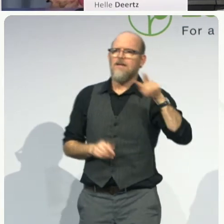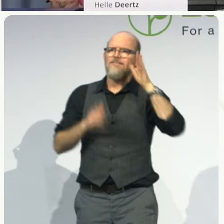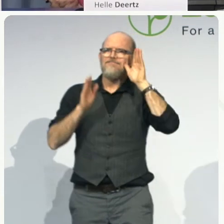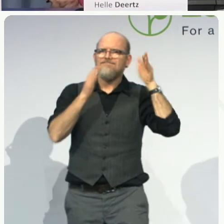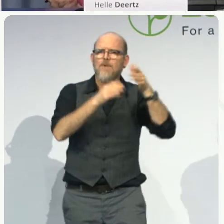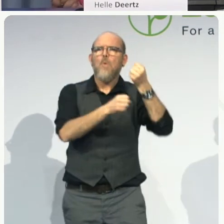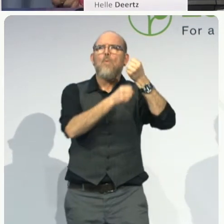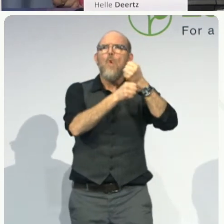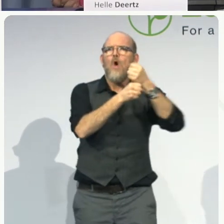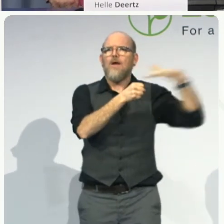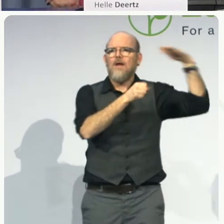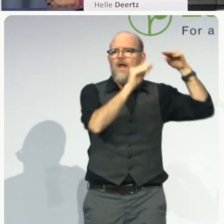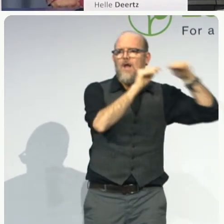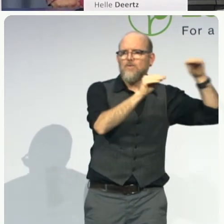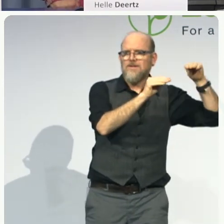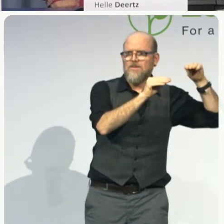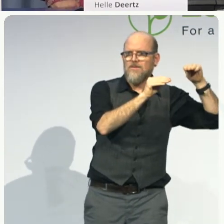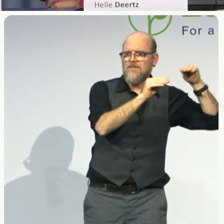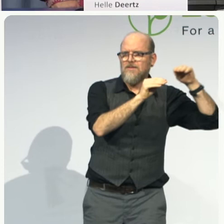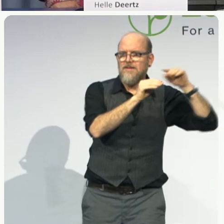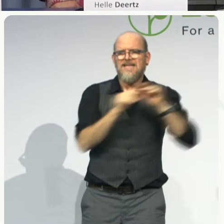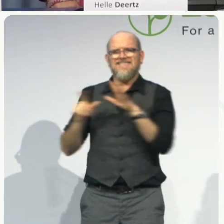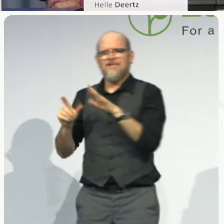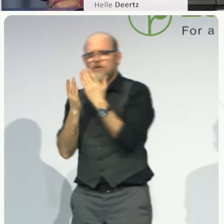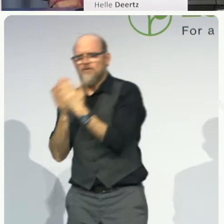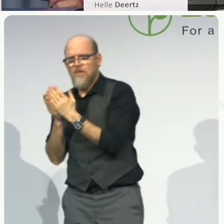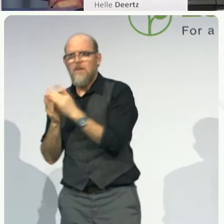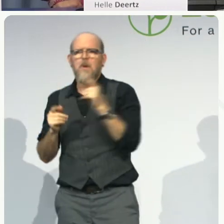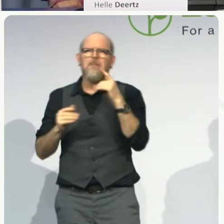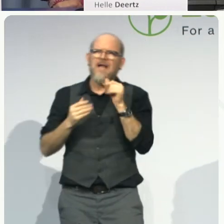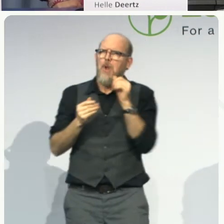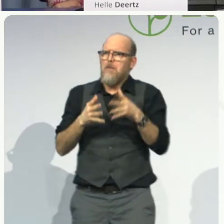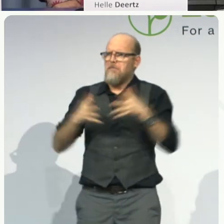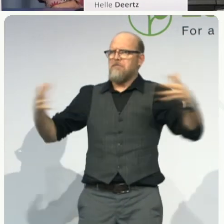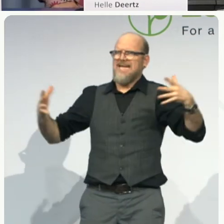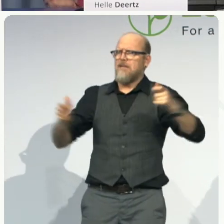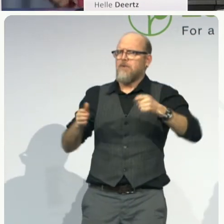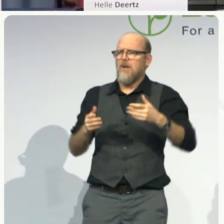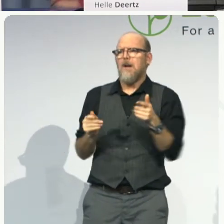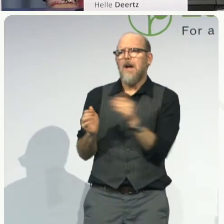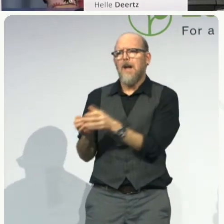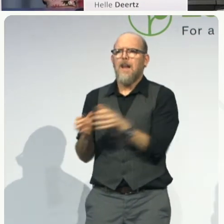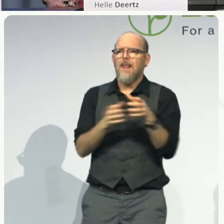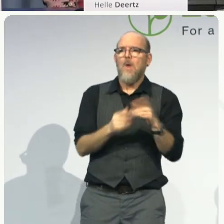much until now. We have to have more. That's why we try to advise and